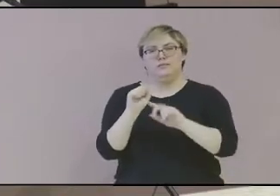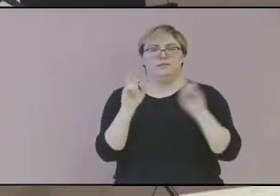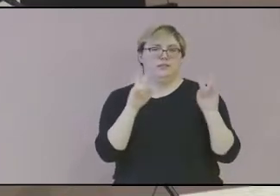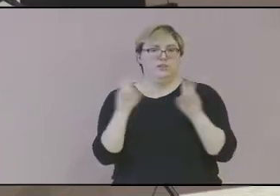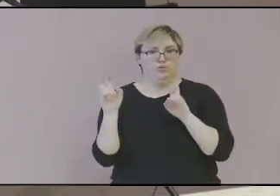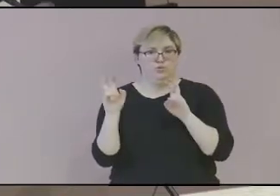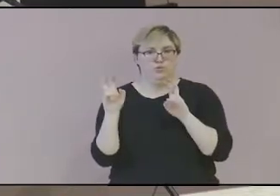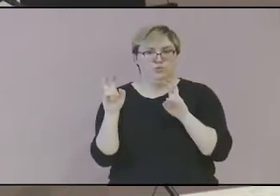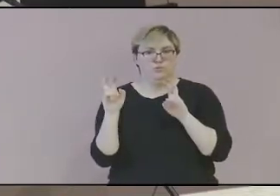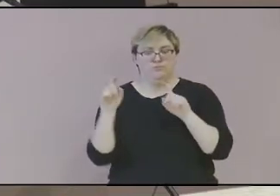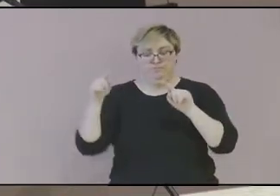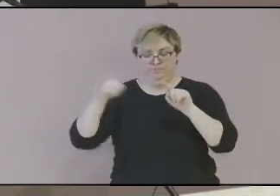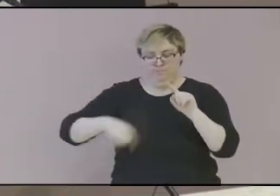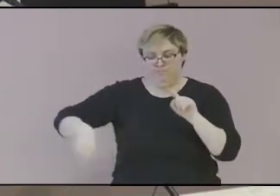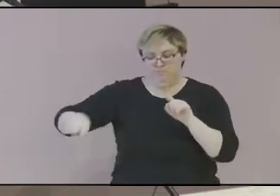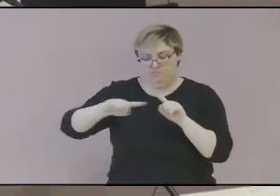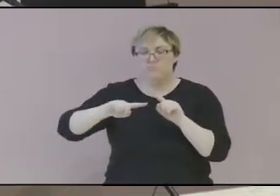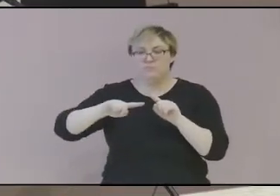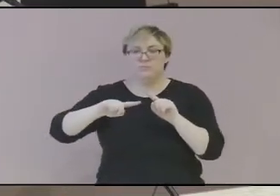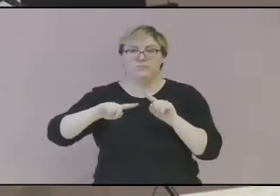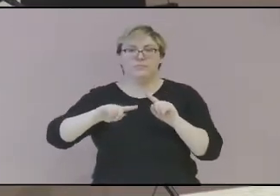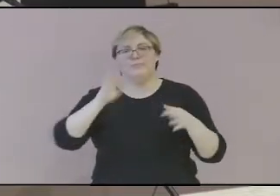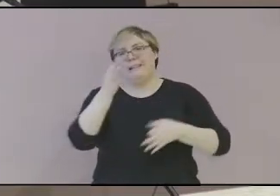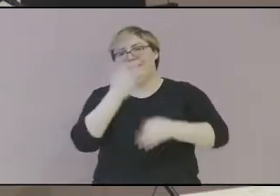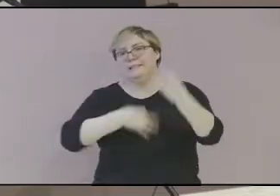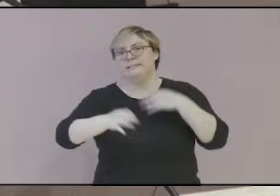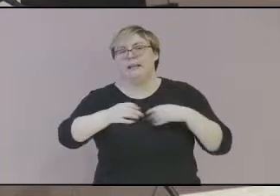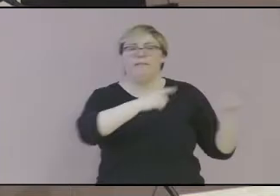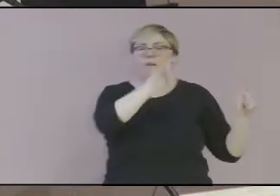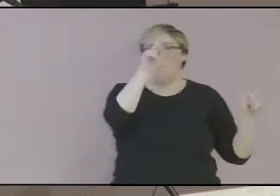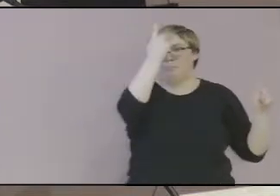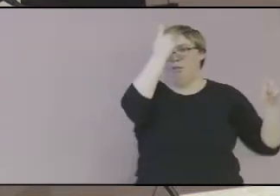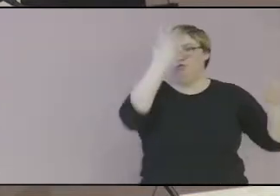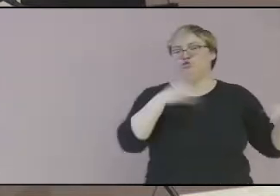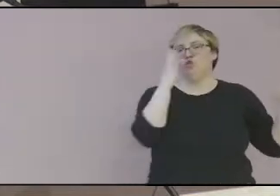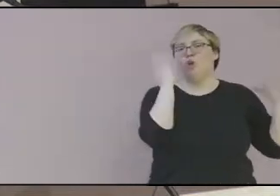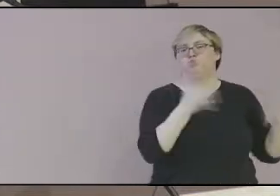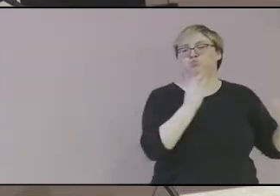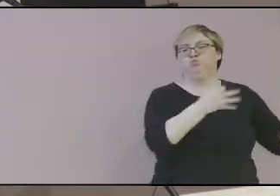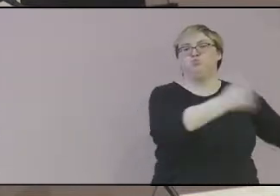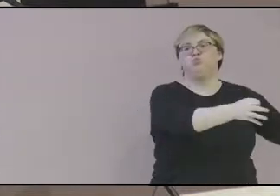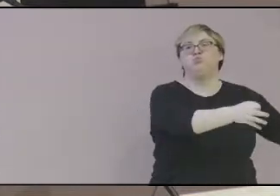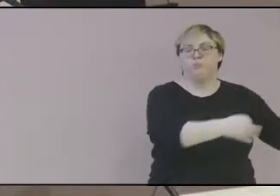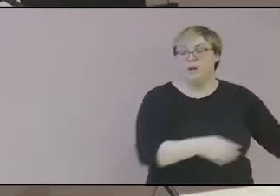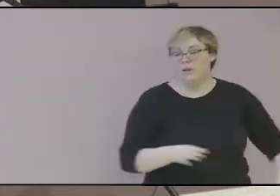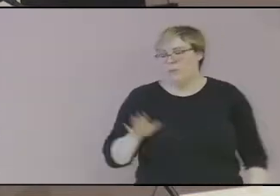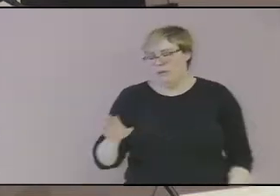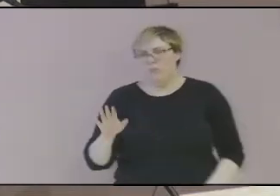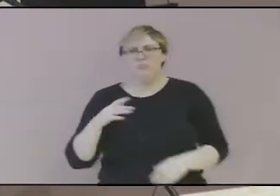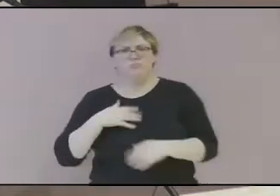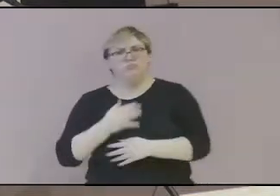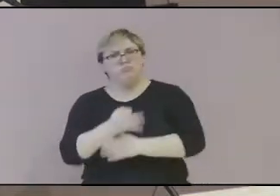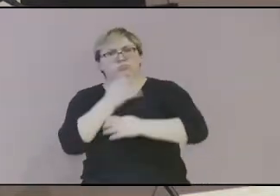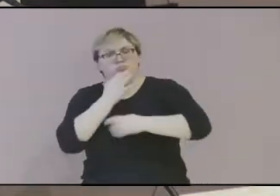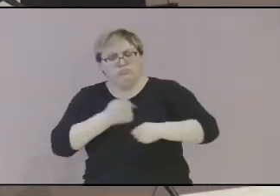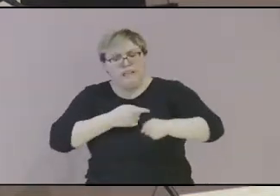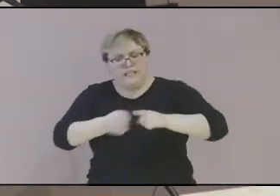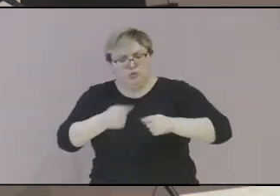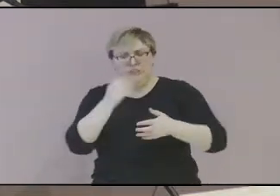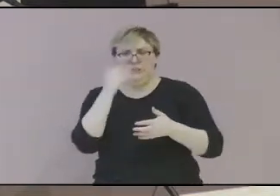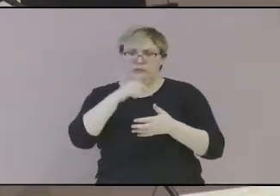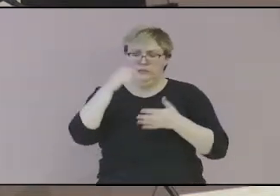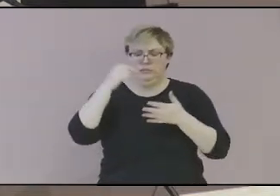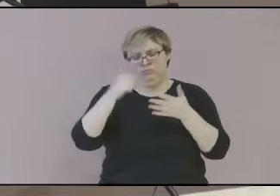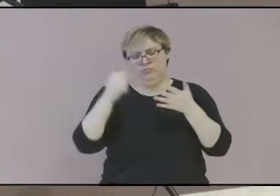these decisions, but it was purposely a group with expertise across many, many domains of life who would be impacted